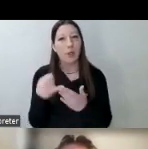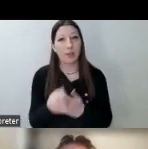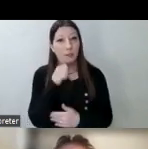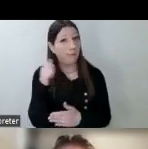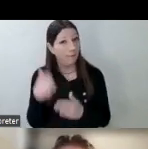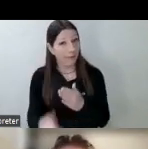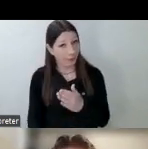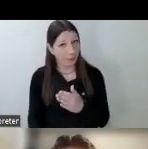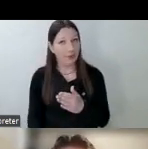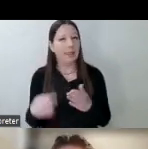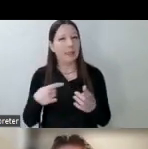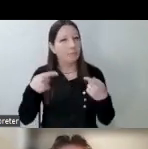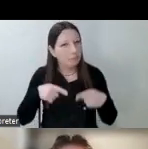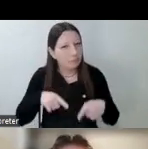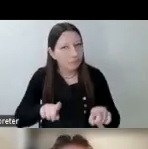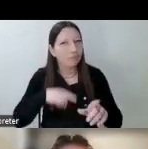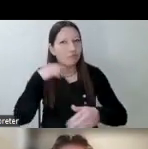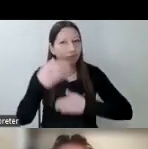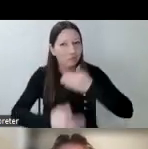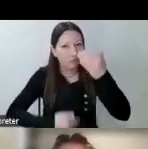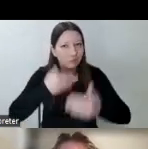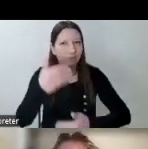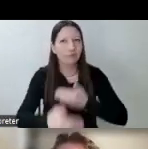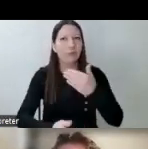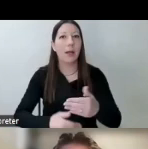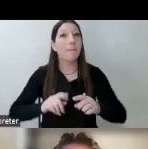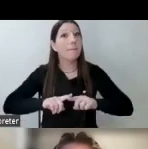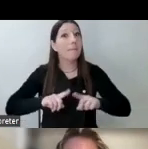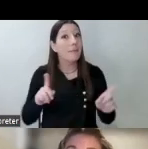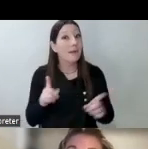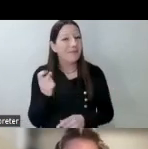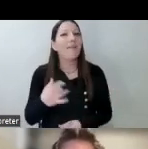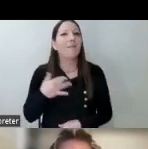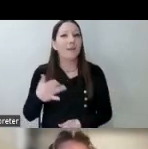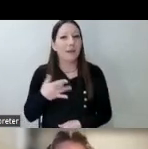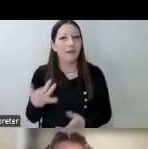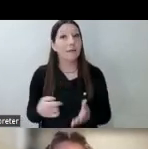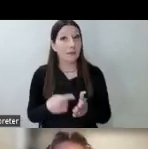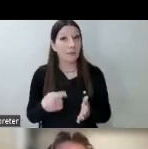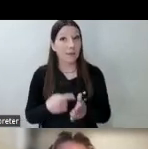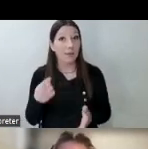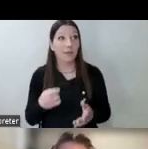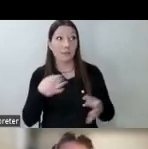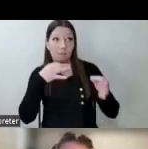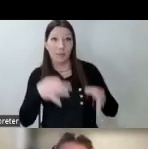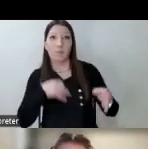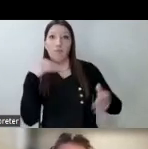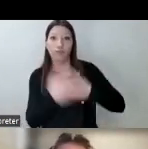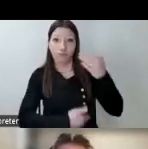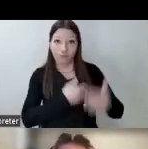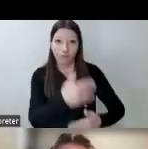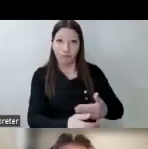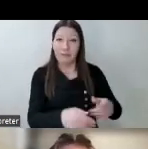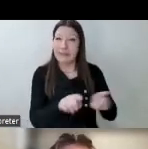I think talking about the process and development of a project is sometimes just as interesting as showcasing it in its final form, especially in a